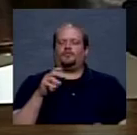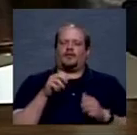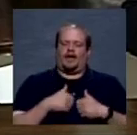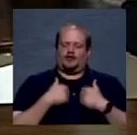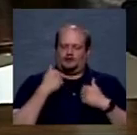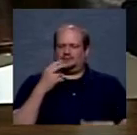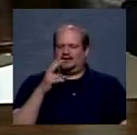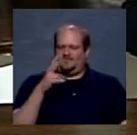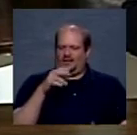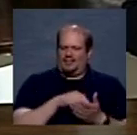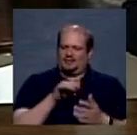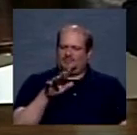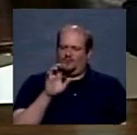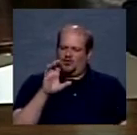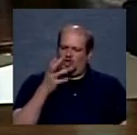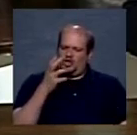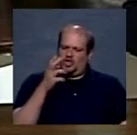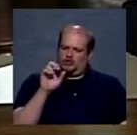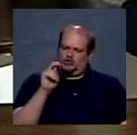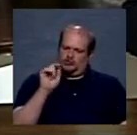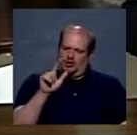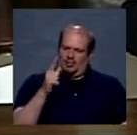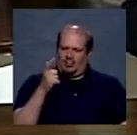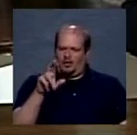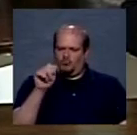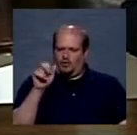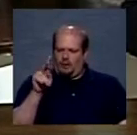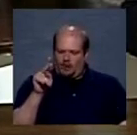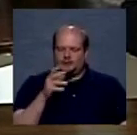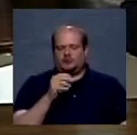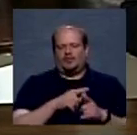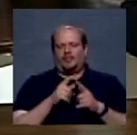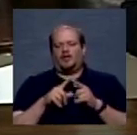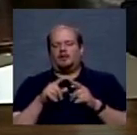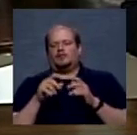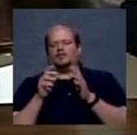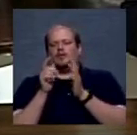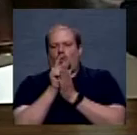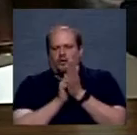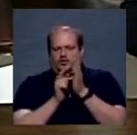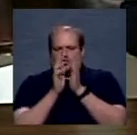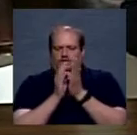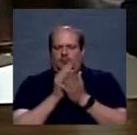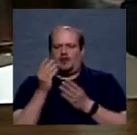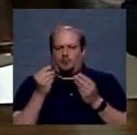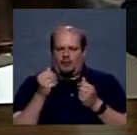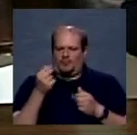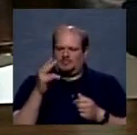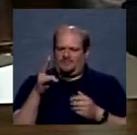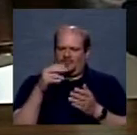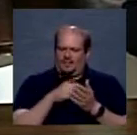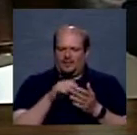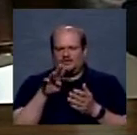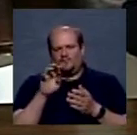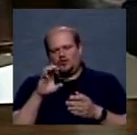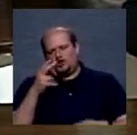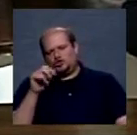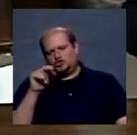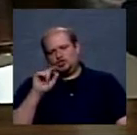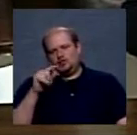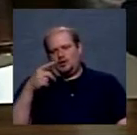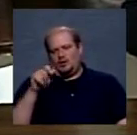at 17,400 Chenal Parkway, Little Rock, Arkansas, and an ordinance reclassifying property located at 17,400 Chenal